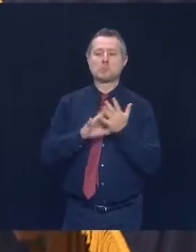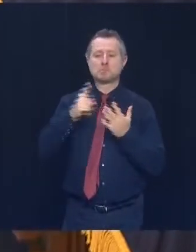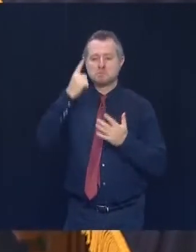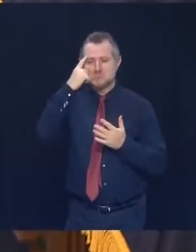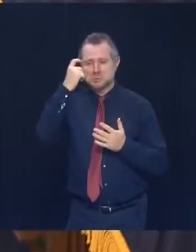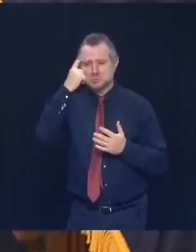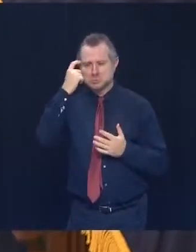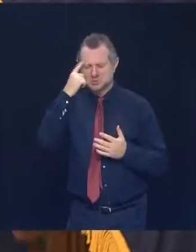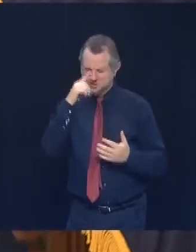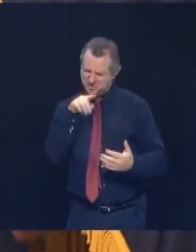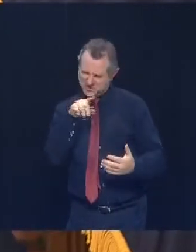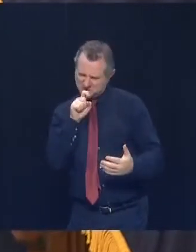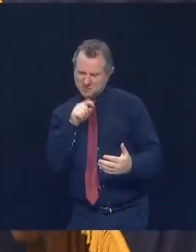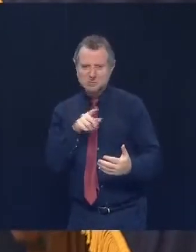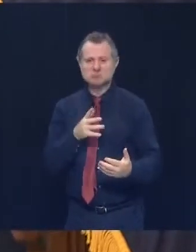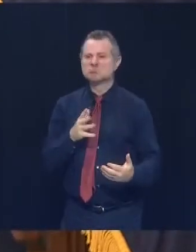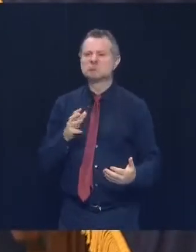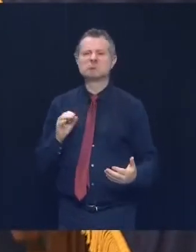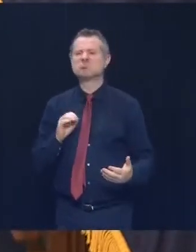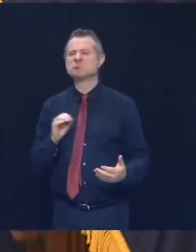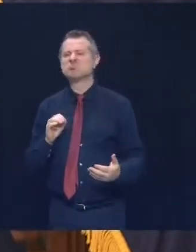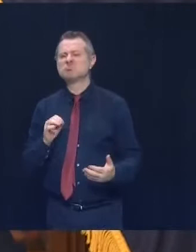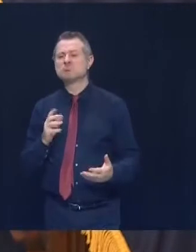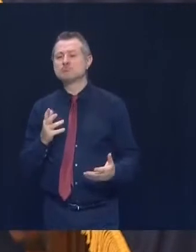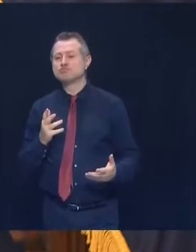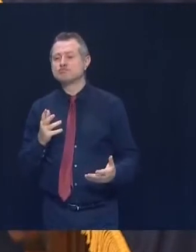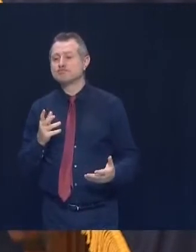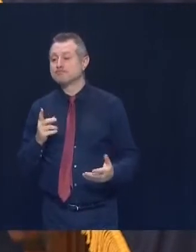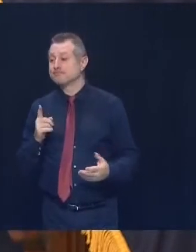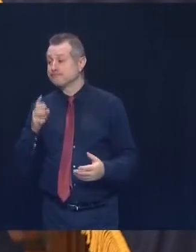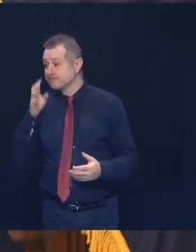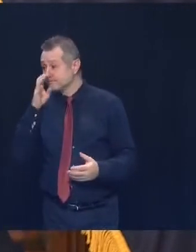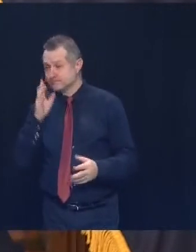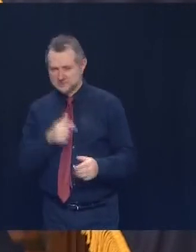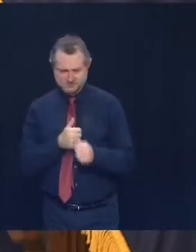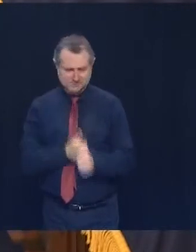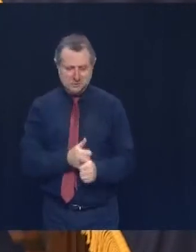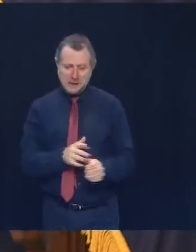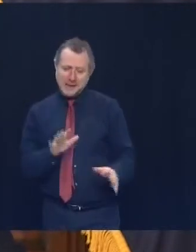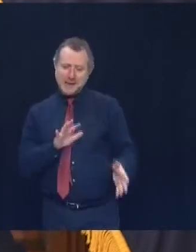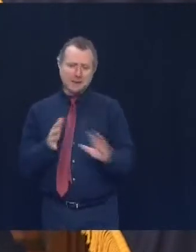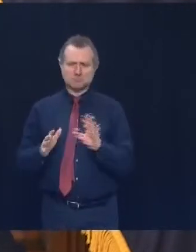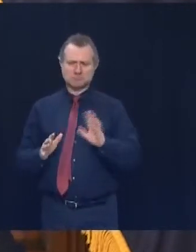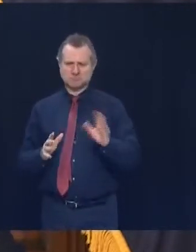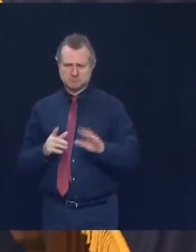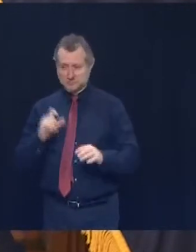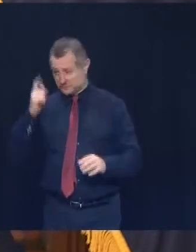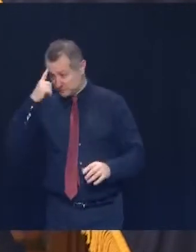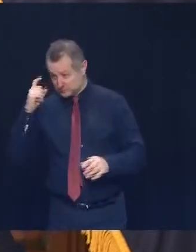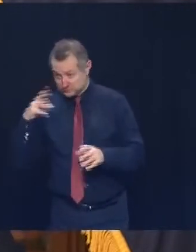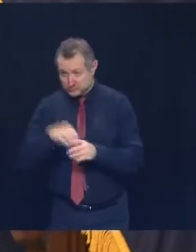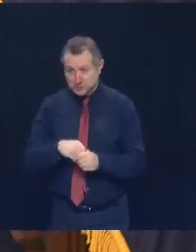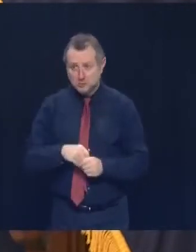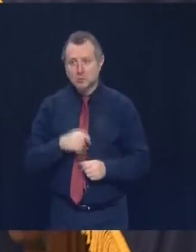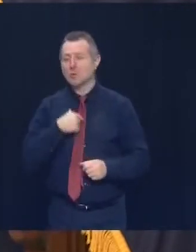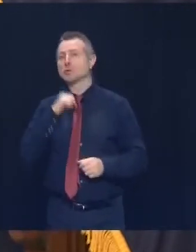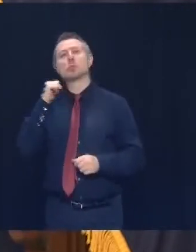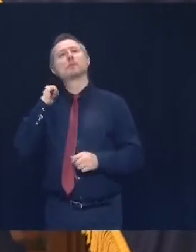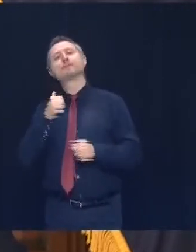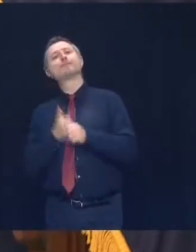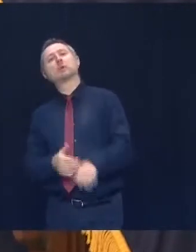Compliance and enforcement. Well, they don't want to comply. They don't believe in the rules. They don't believe in them.